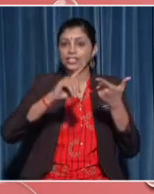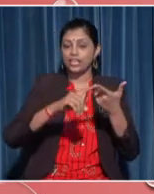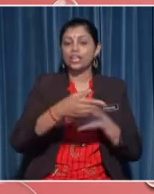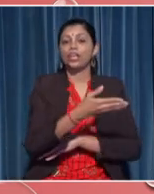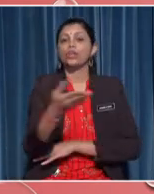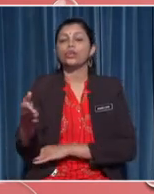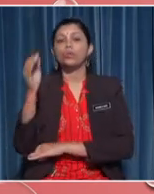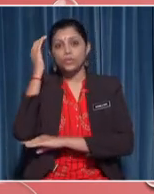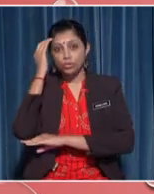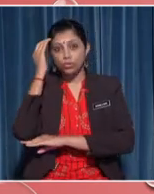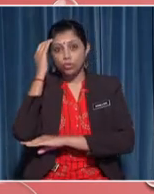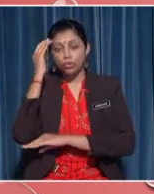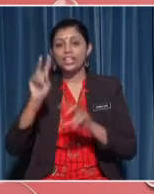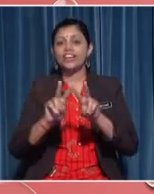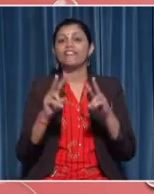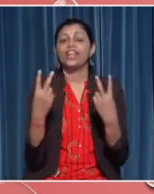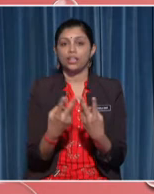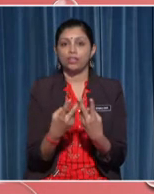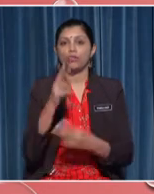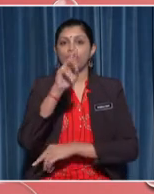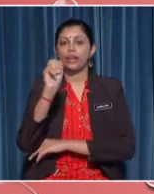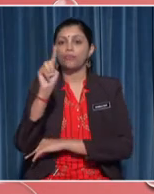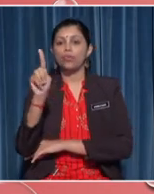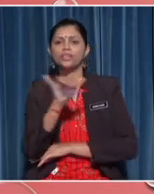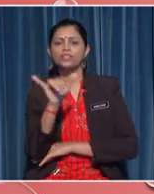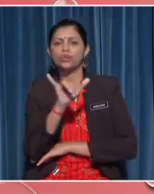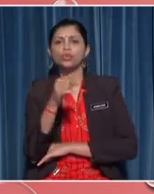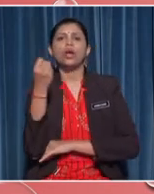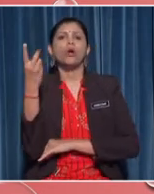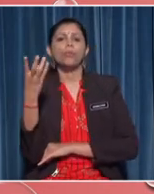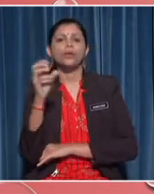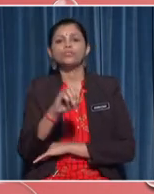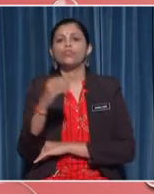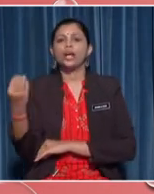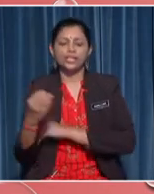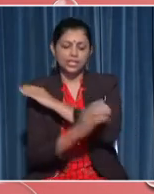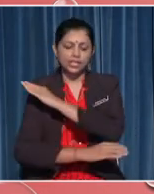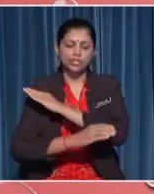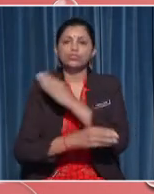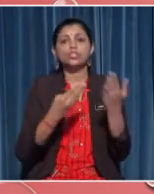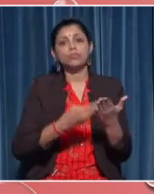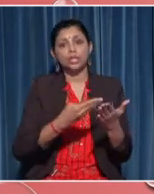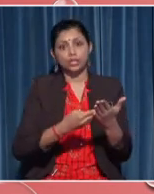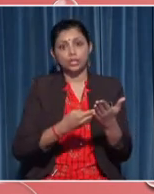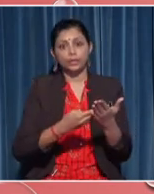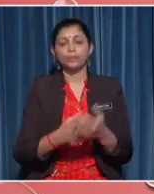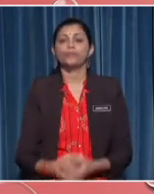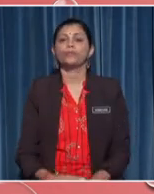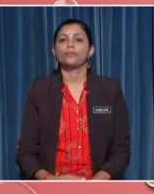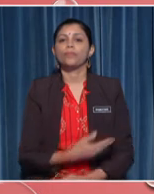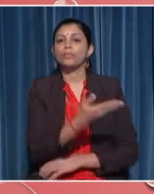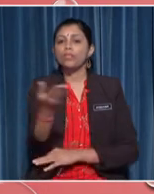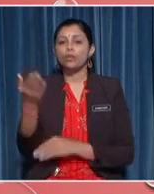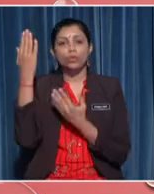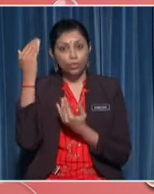ringgit Malaysia in the current rates of other countries' currencies. Hope you